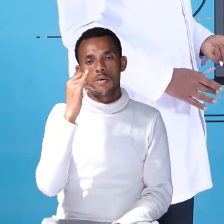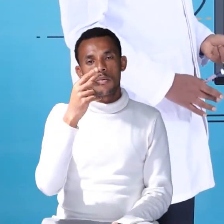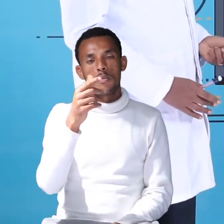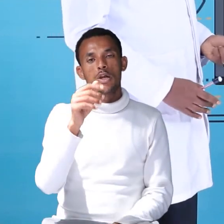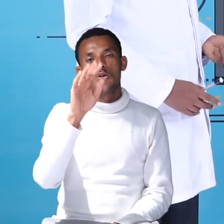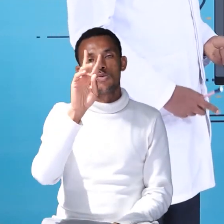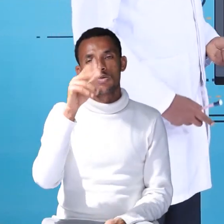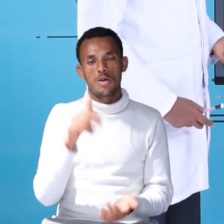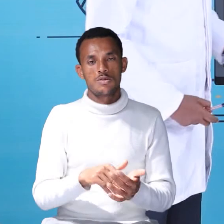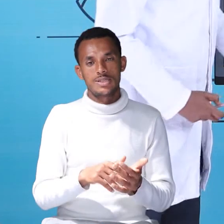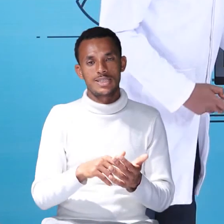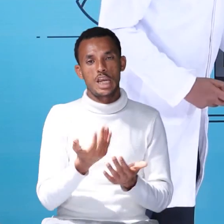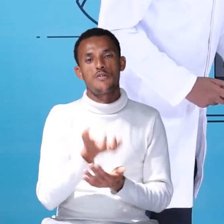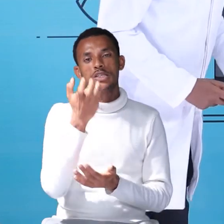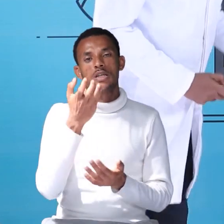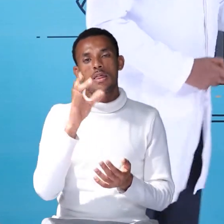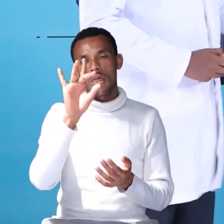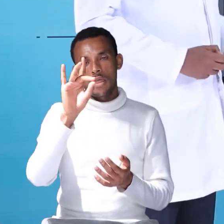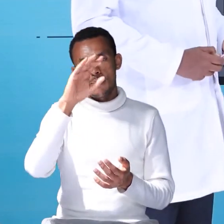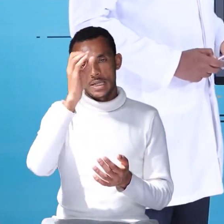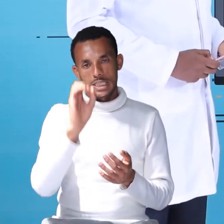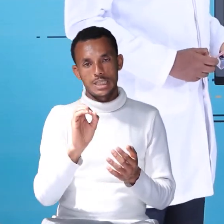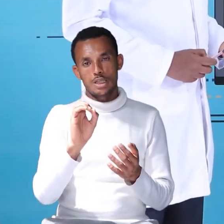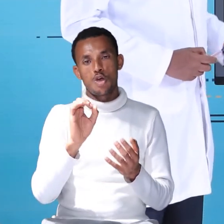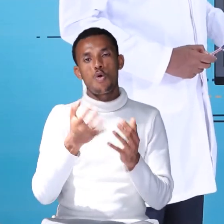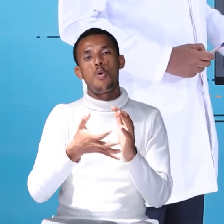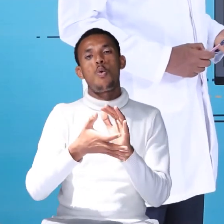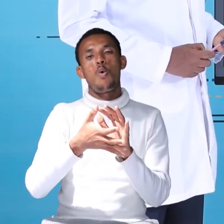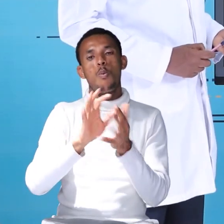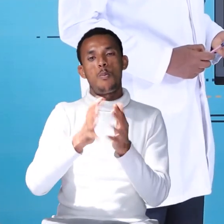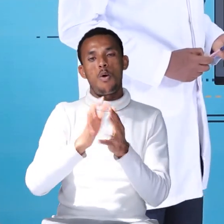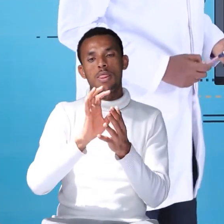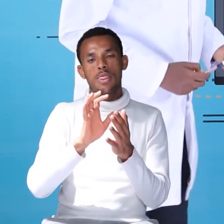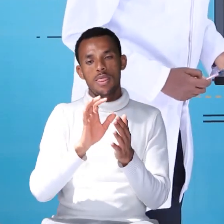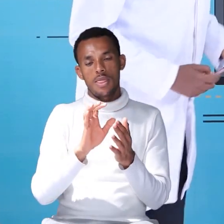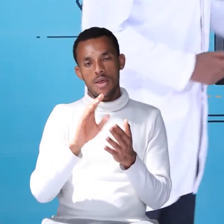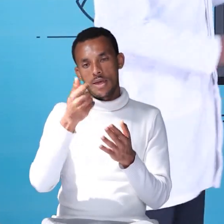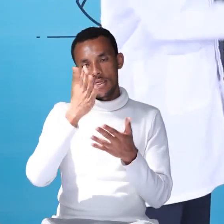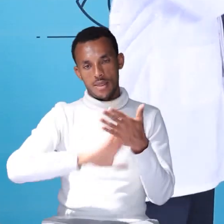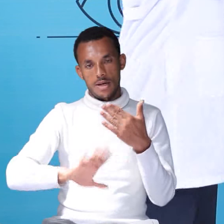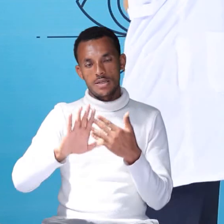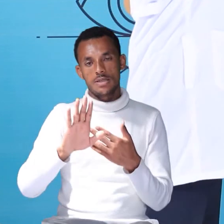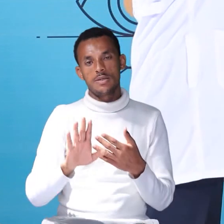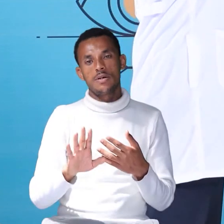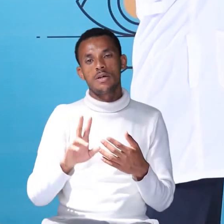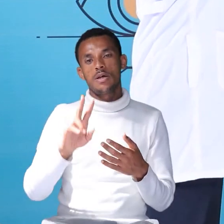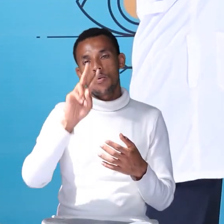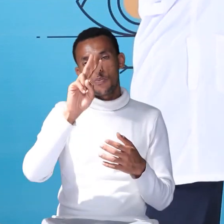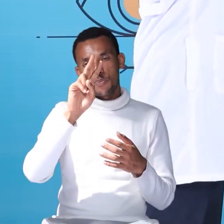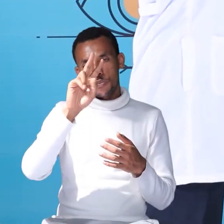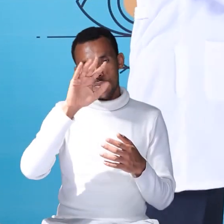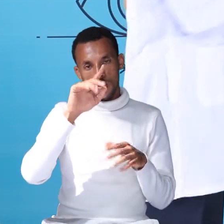The other one, if bir 2,000 is invested at 8% compound interest, semi-annually, that